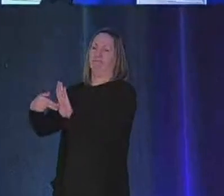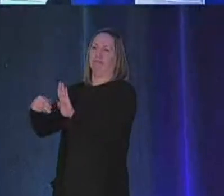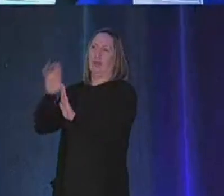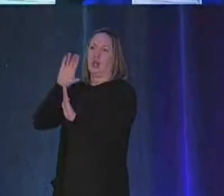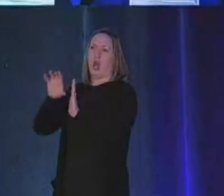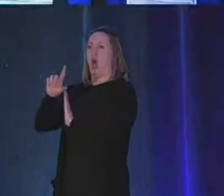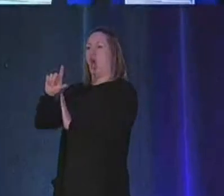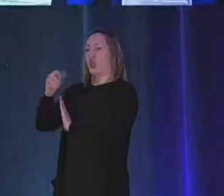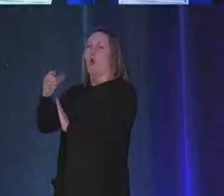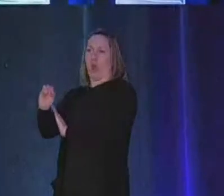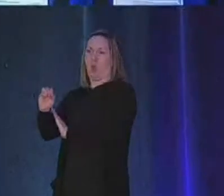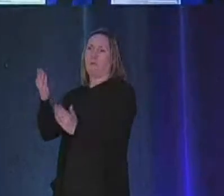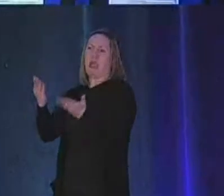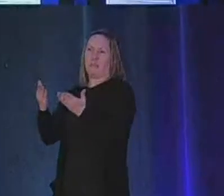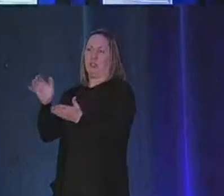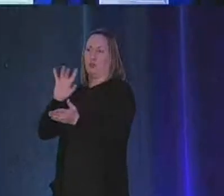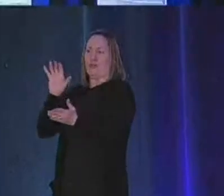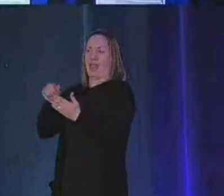in